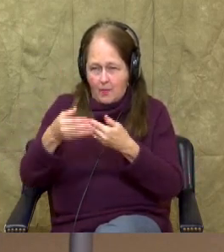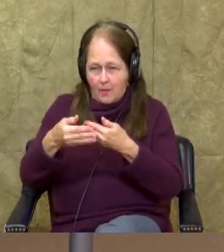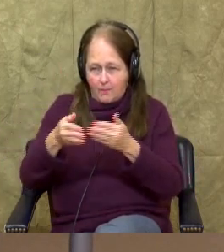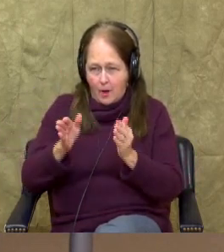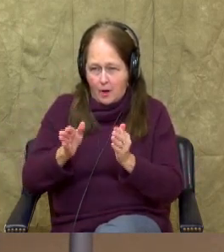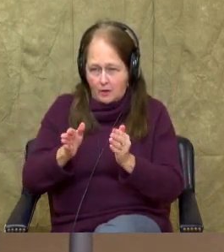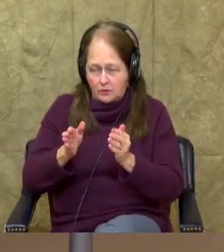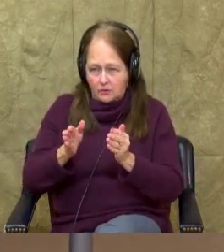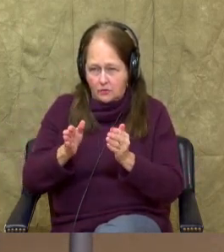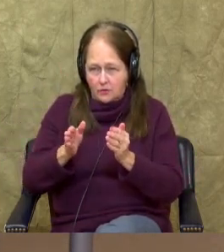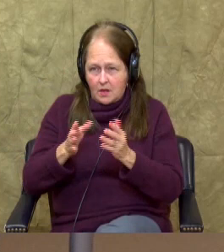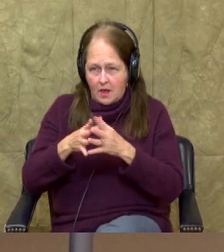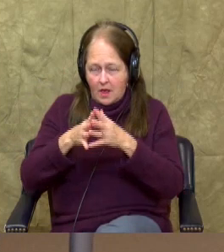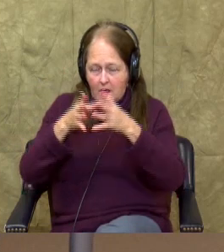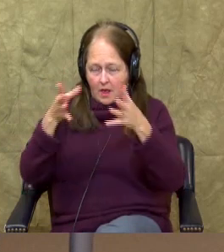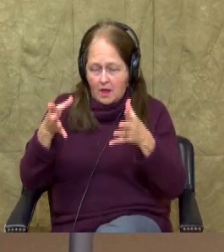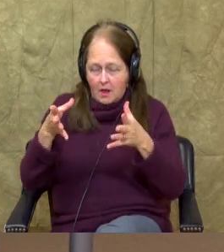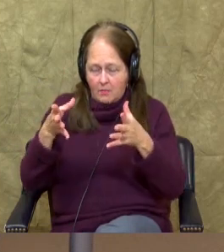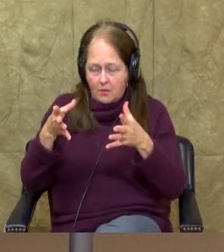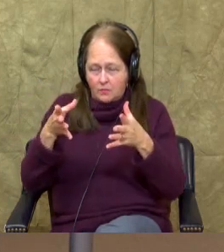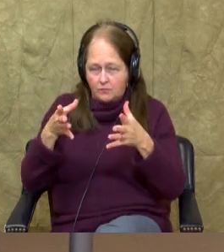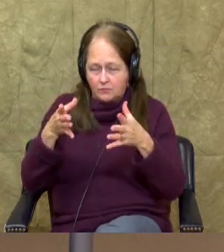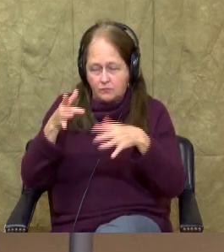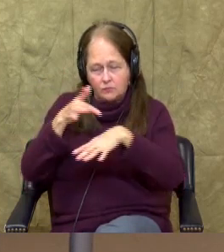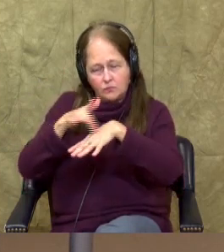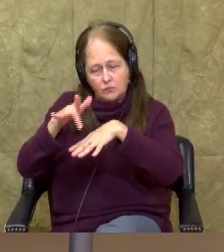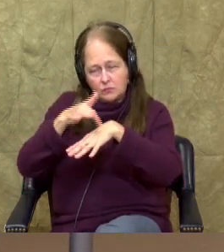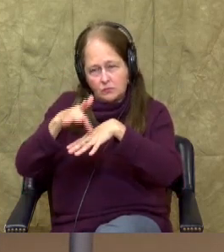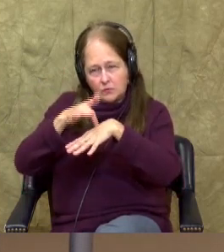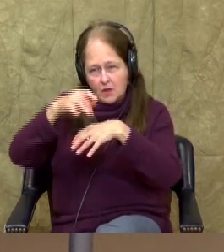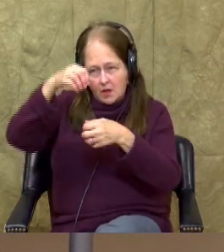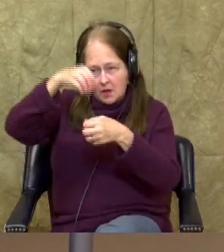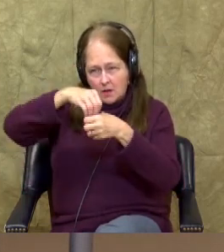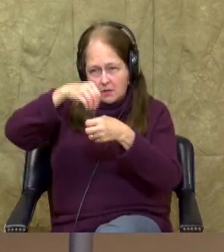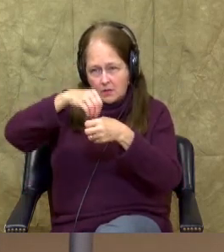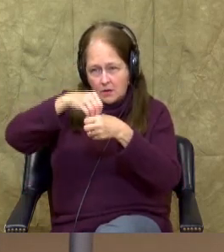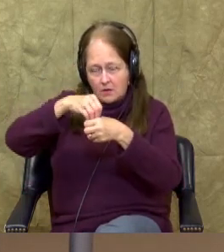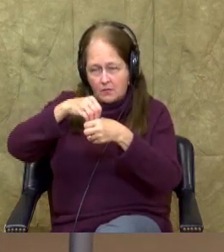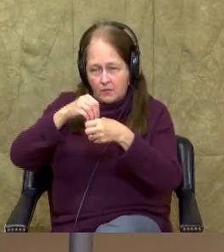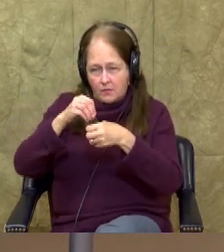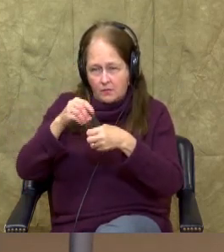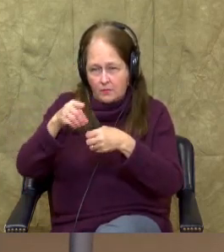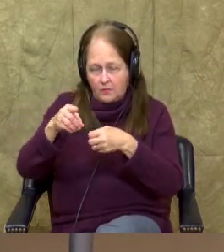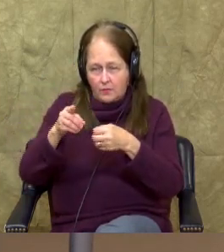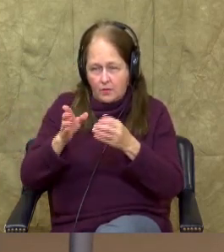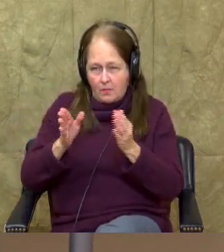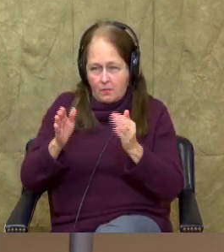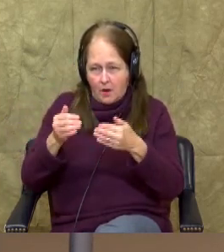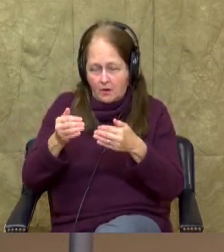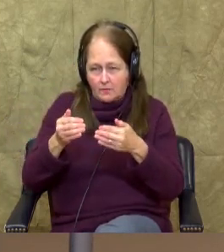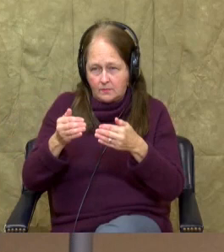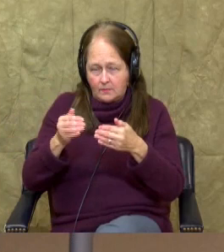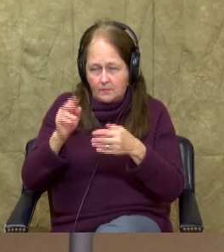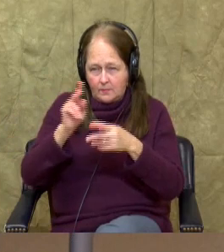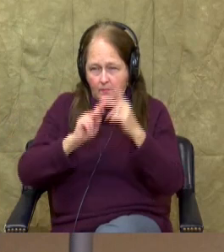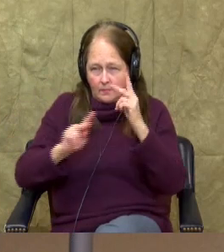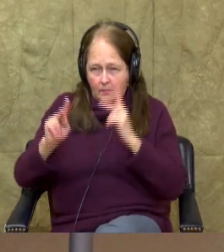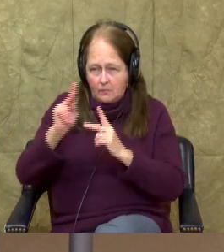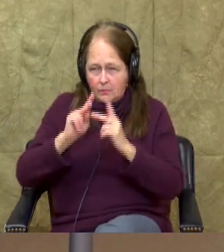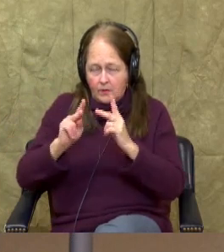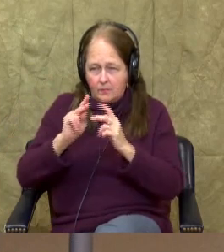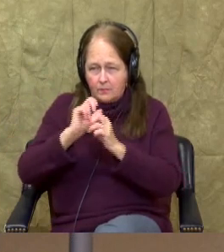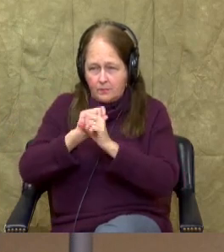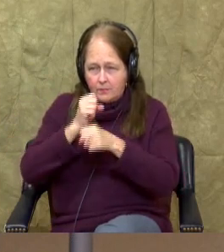How much space is available inside the box? When people are